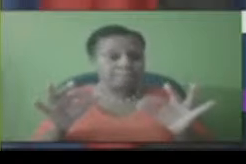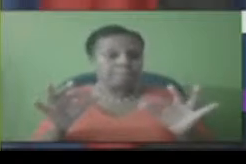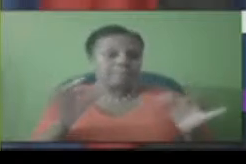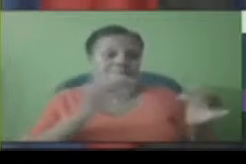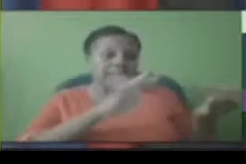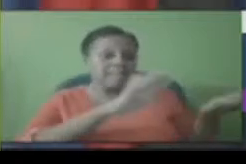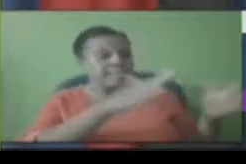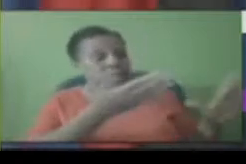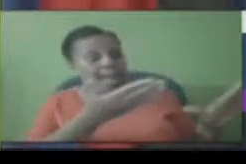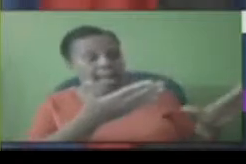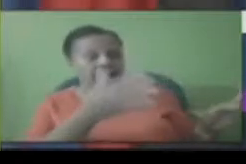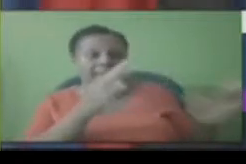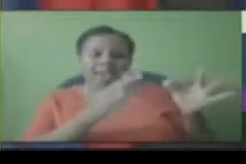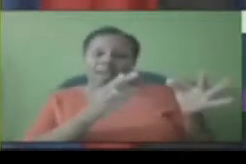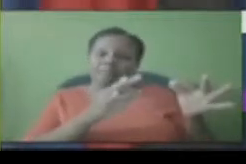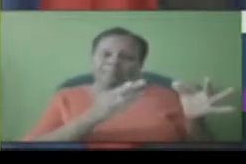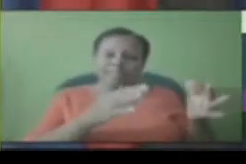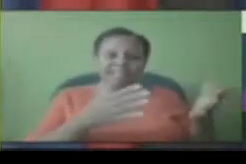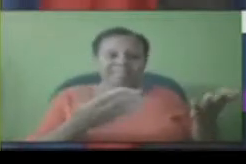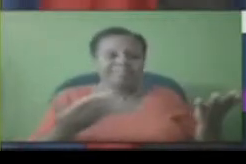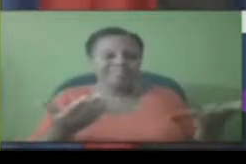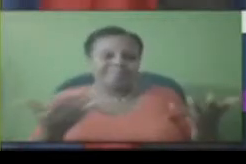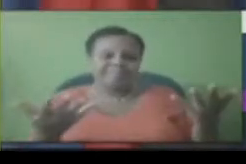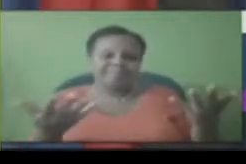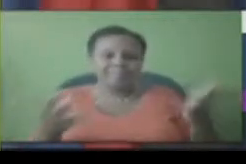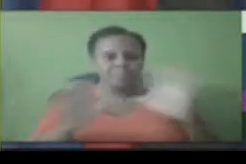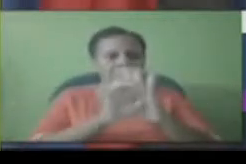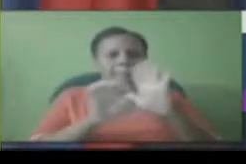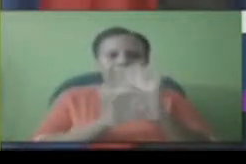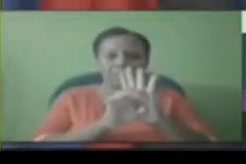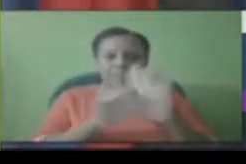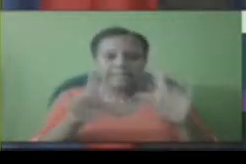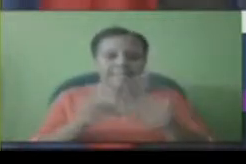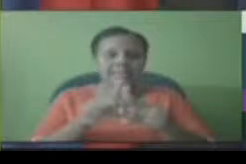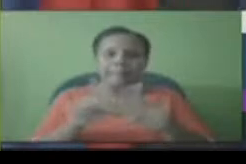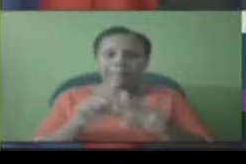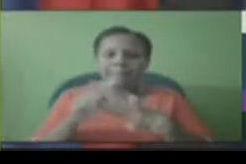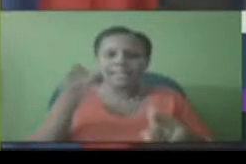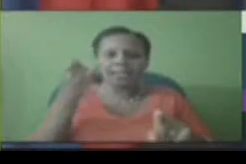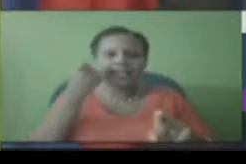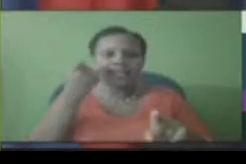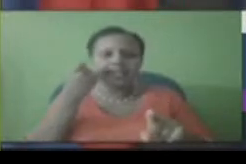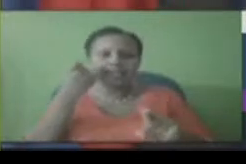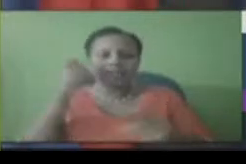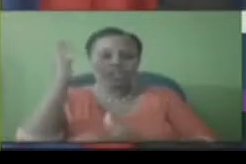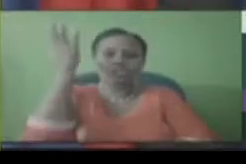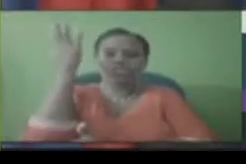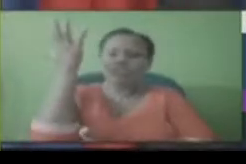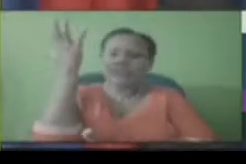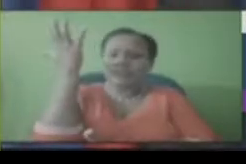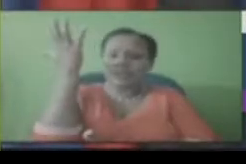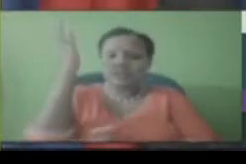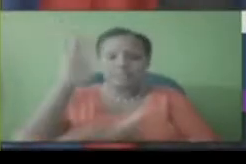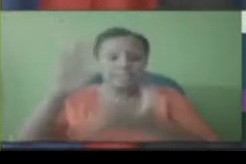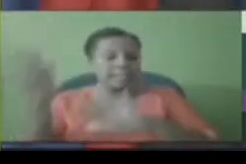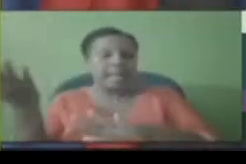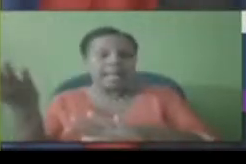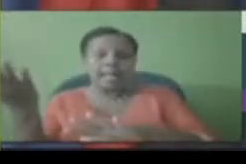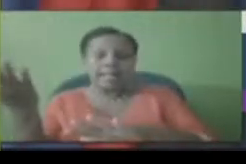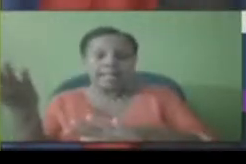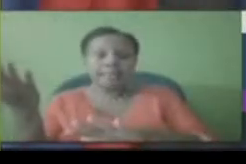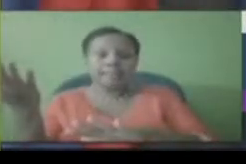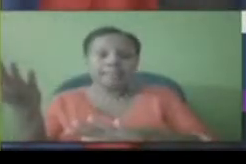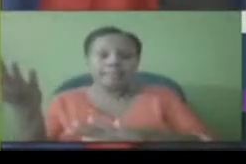then the plant that's living on the tree will die. So these people who you are mentioning